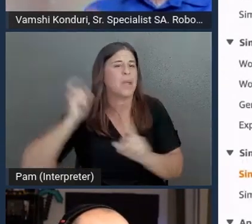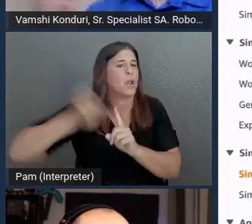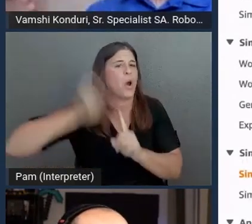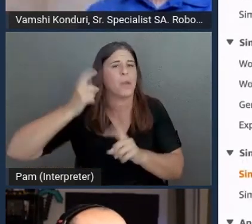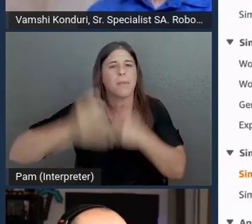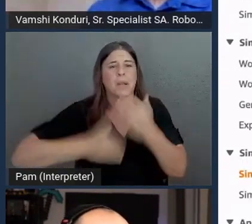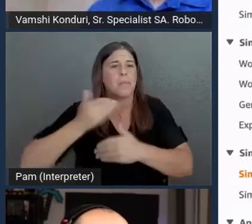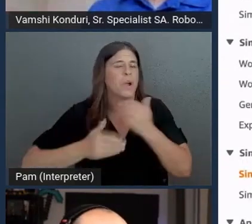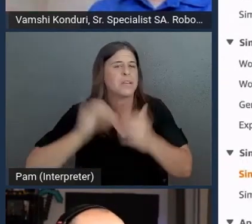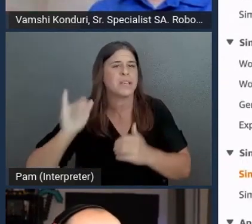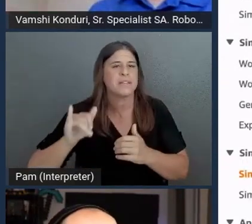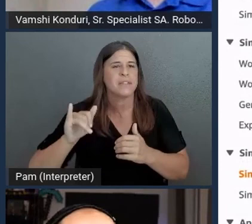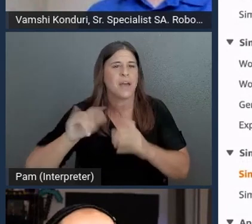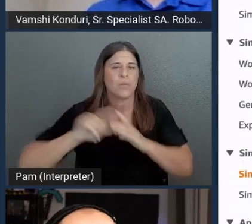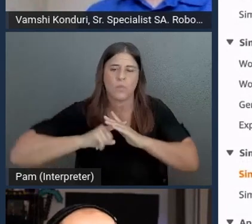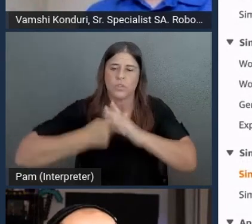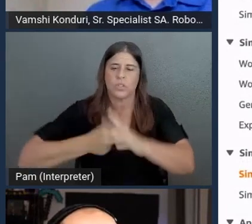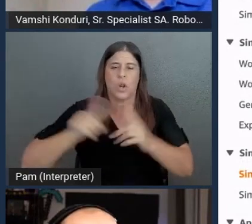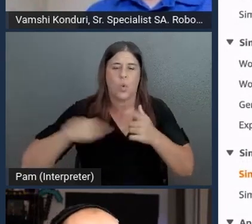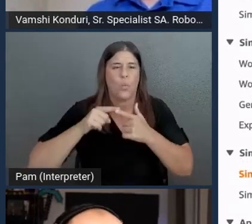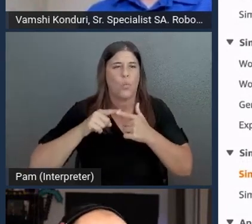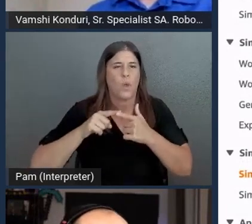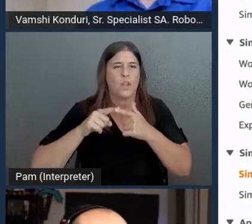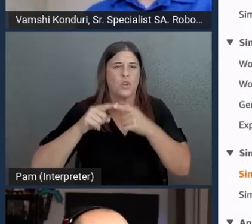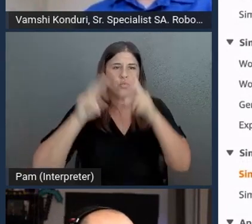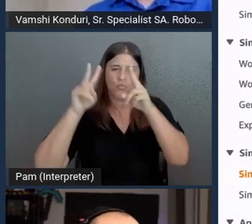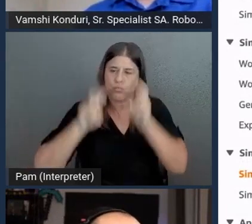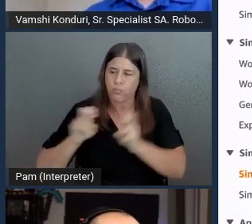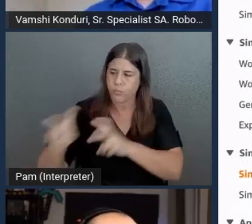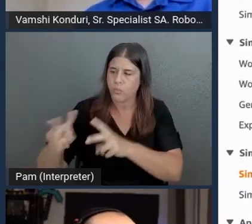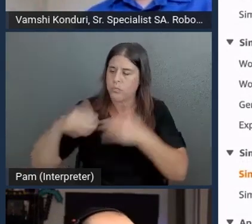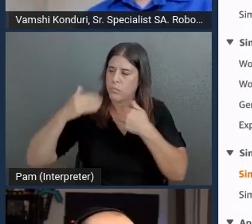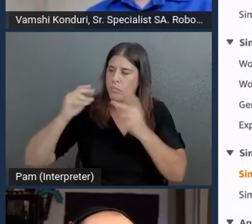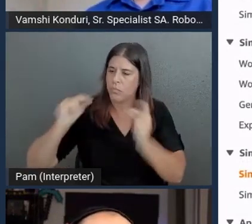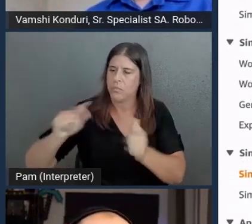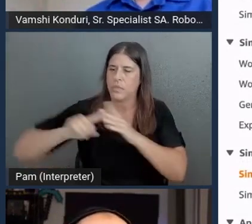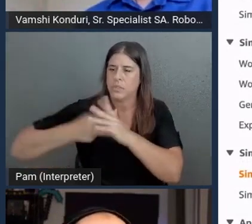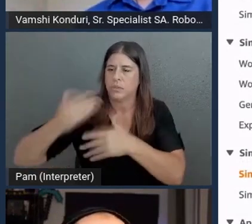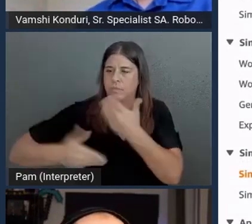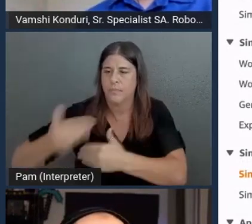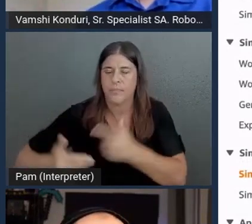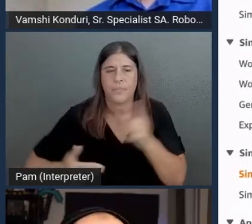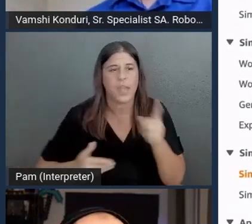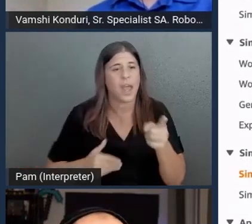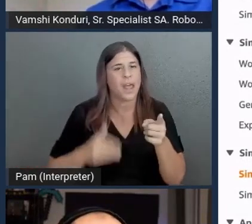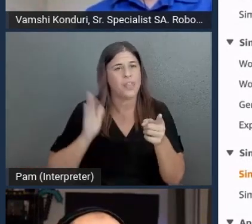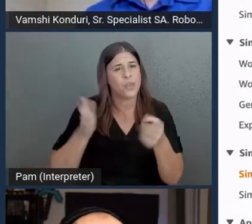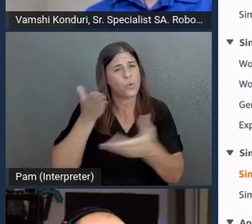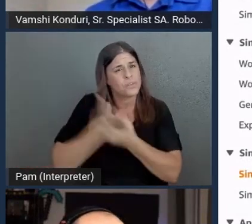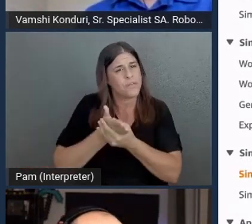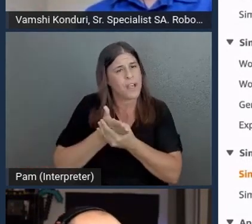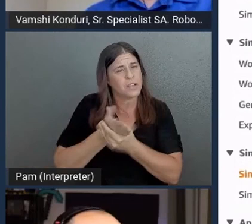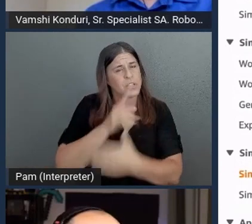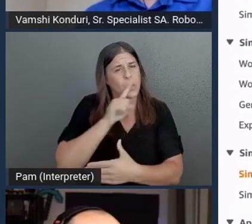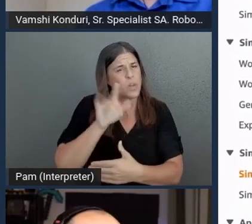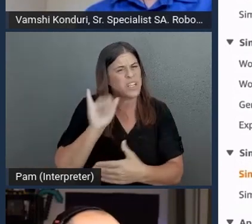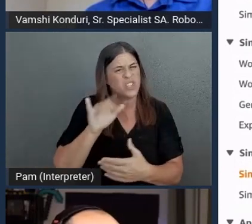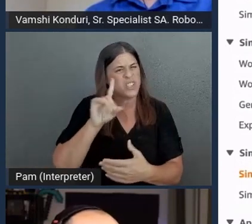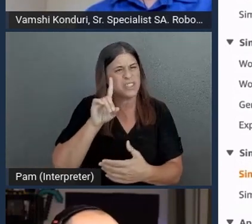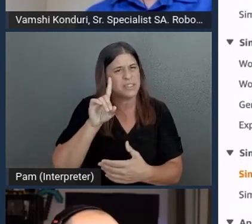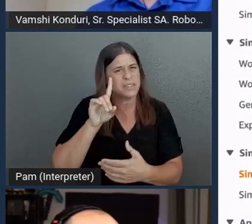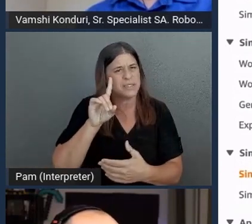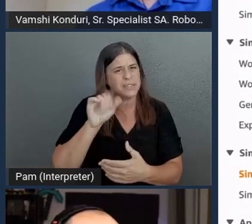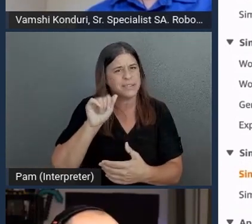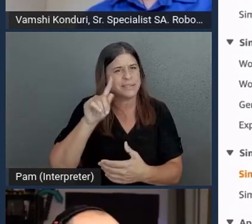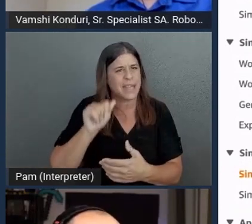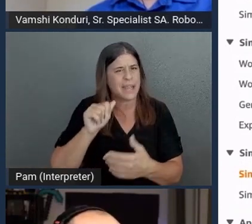that kicks off as soon as you drop things into S3. And these files are basically just some data points that it collected during the